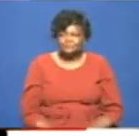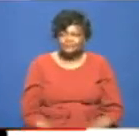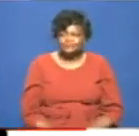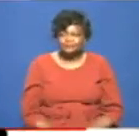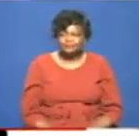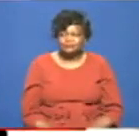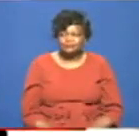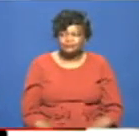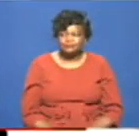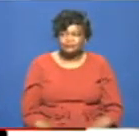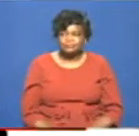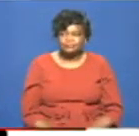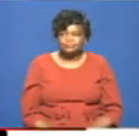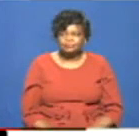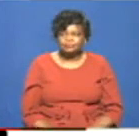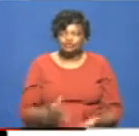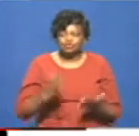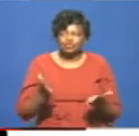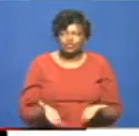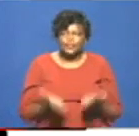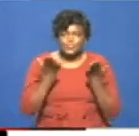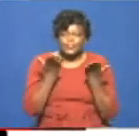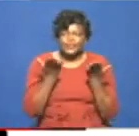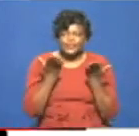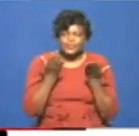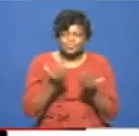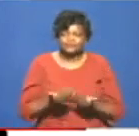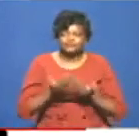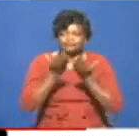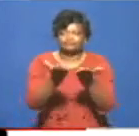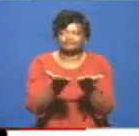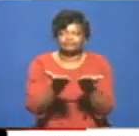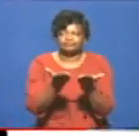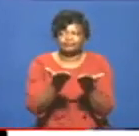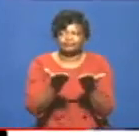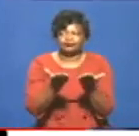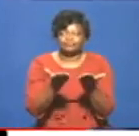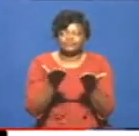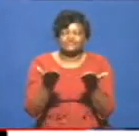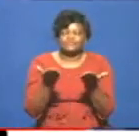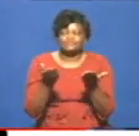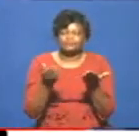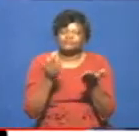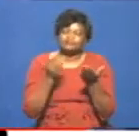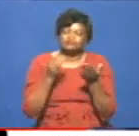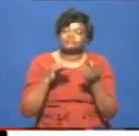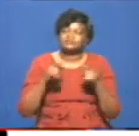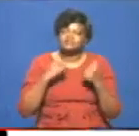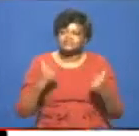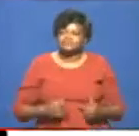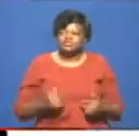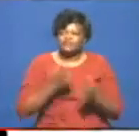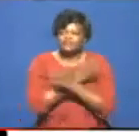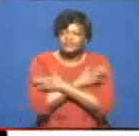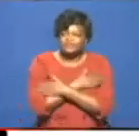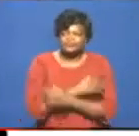joint efforts to promote and carry forward the spirit of China-Africa friendship. Egypt, Algeria, and Morocco